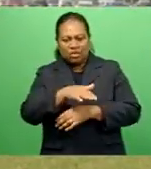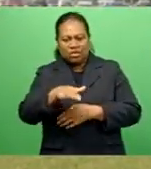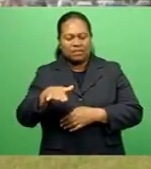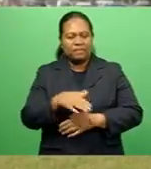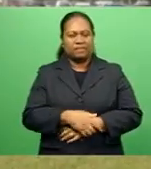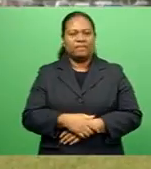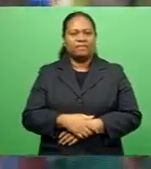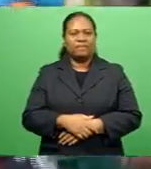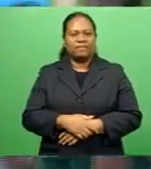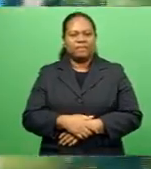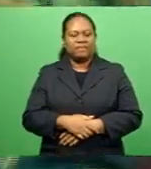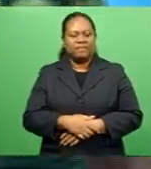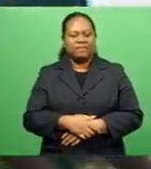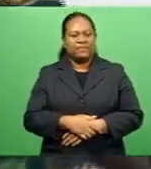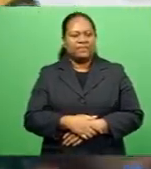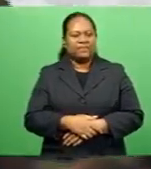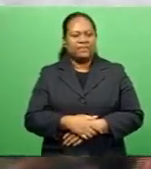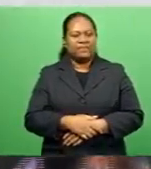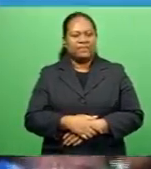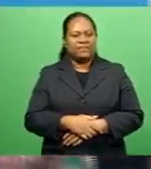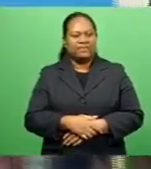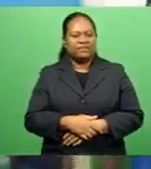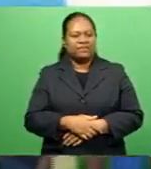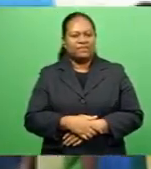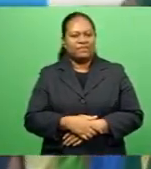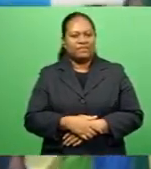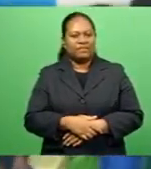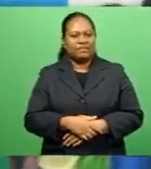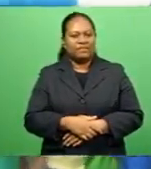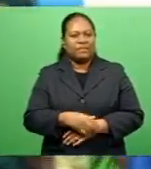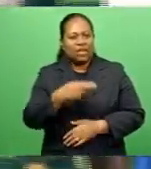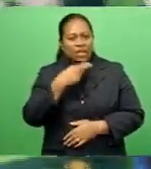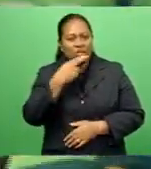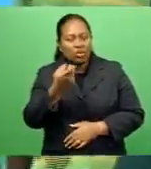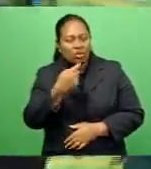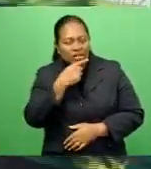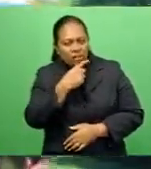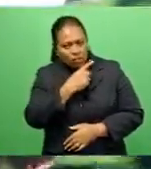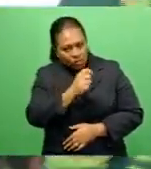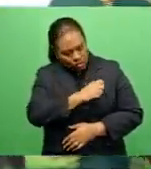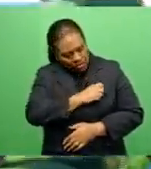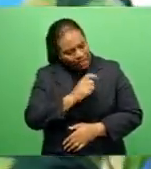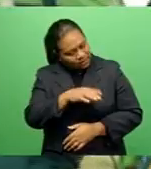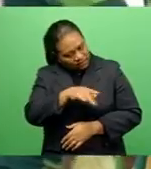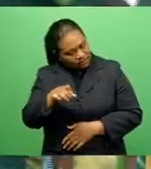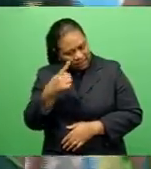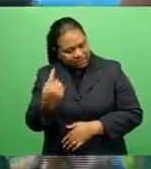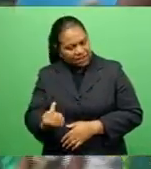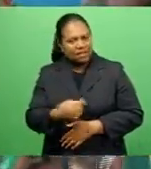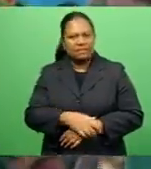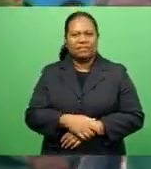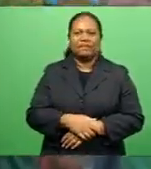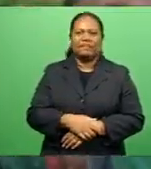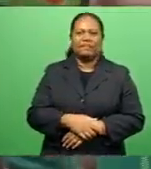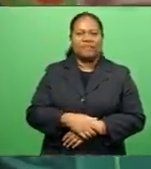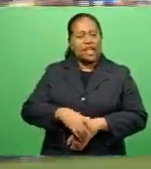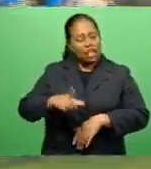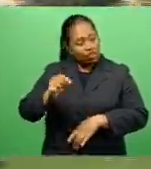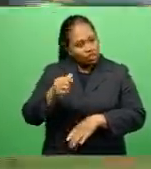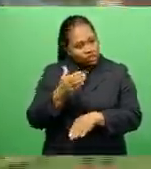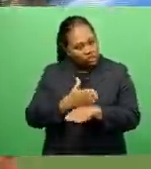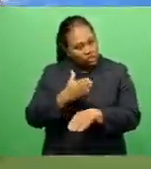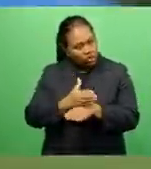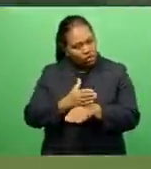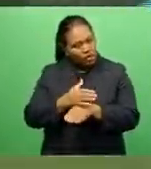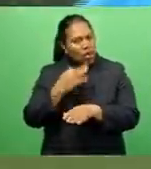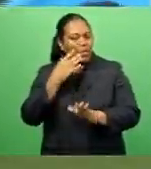boys they have to trust themselves and they have to do the job